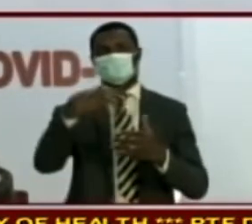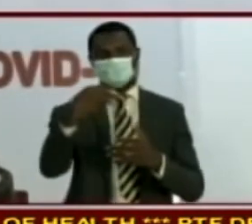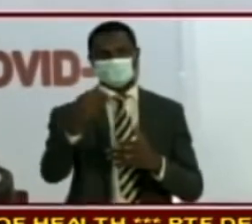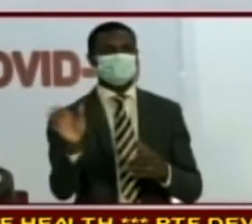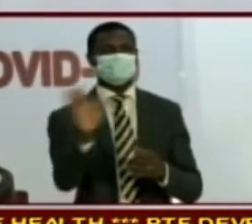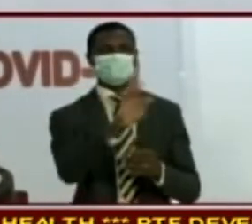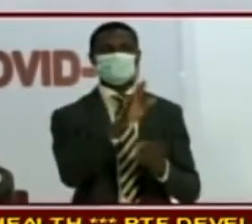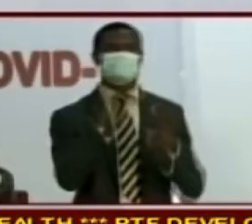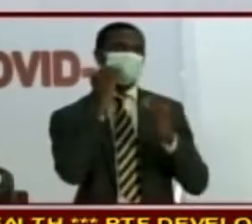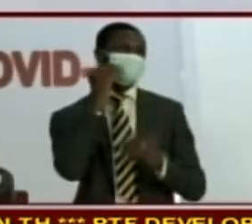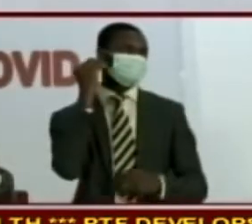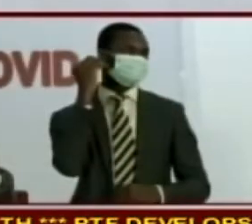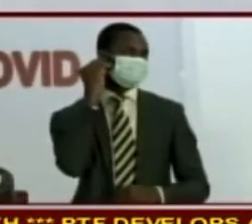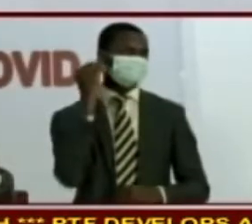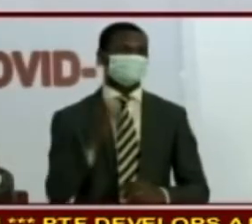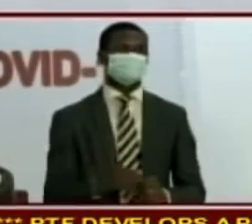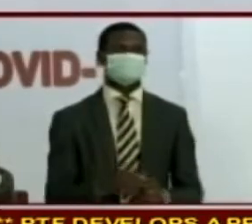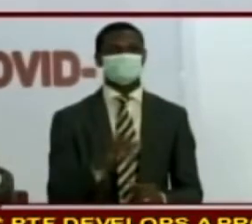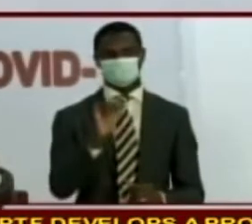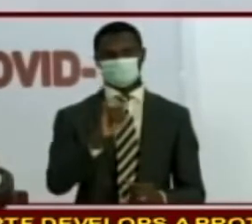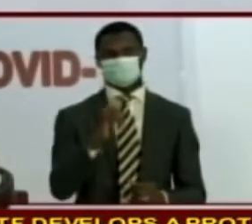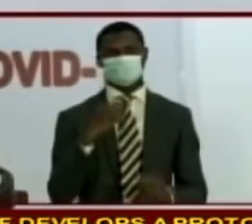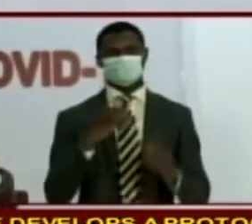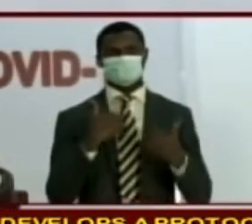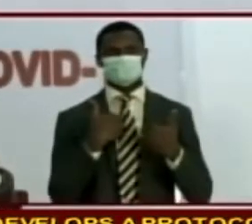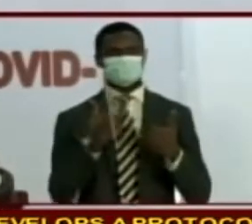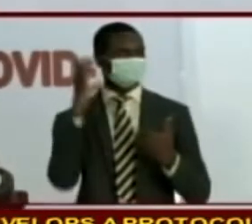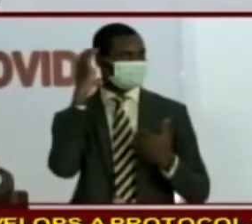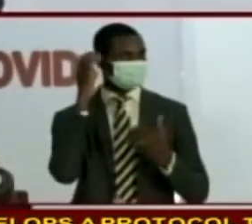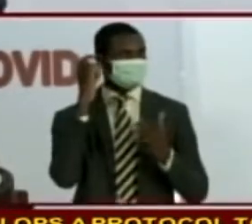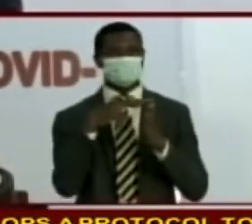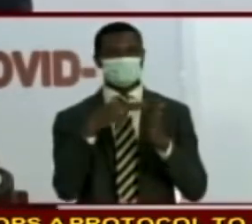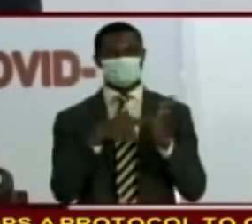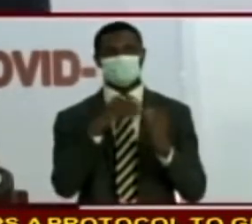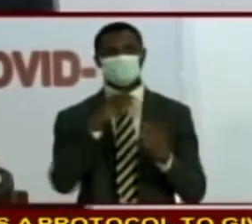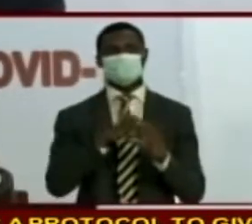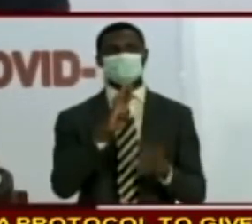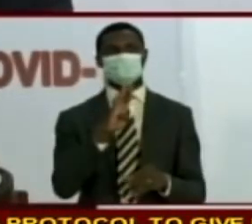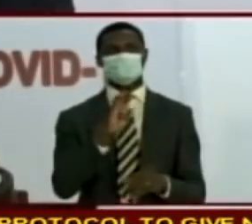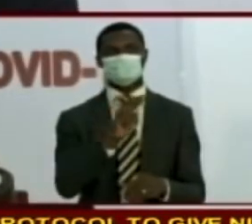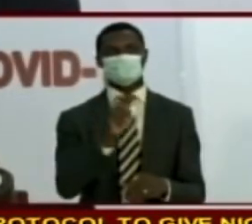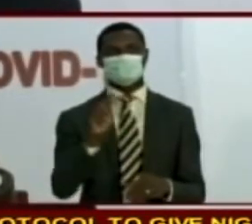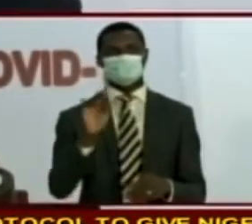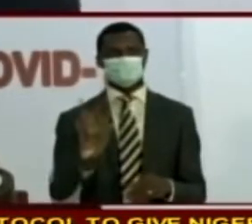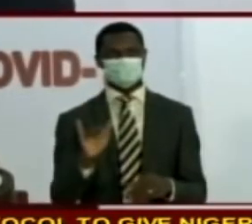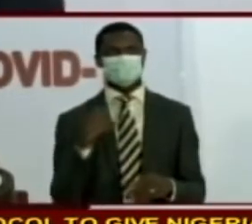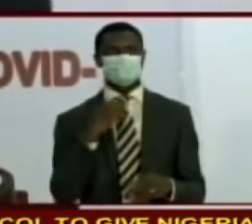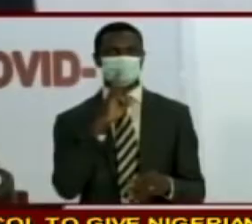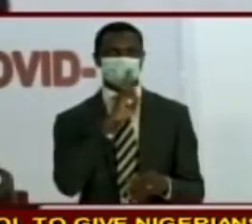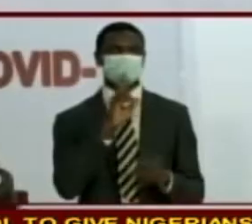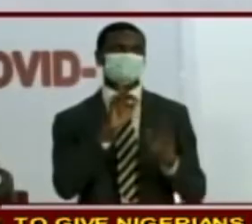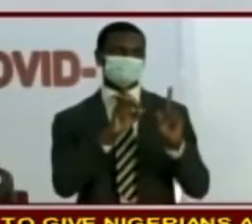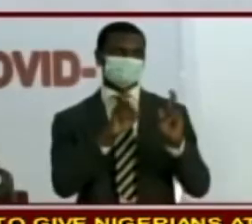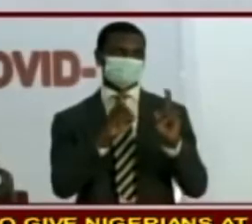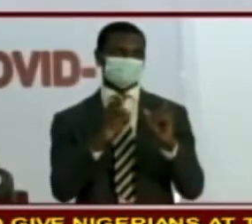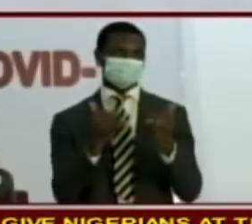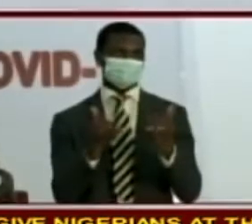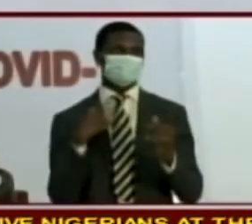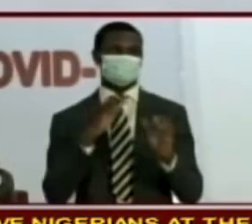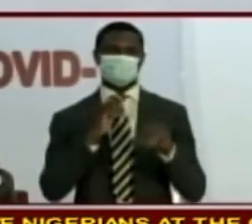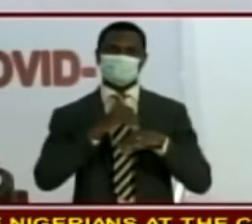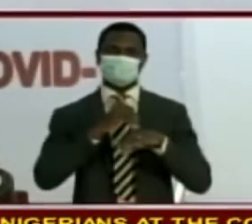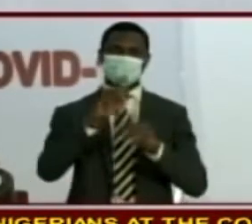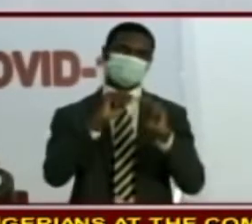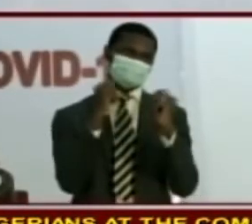home. Yes, we had the report in Bonny, and we are testing at the moment. We've sent a team there. They've